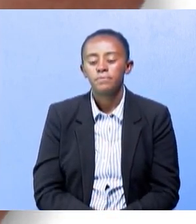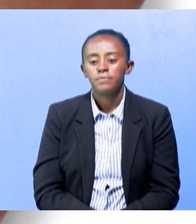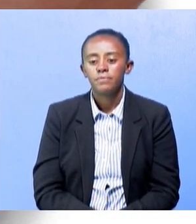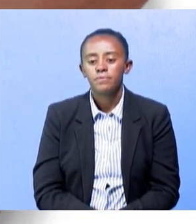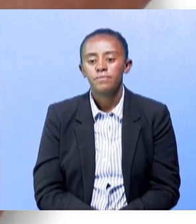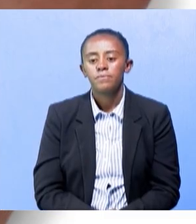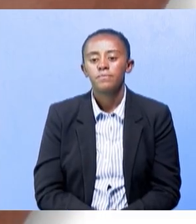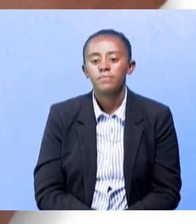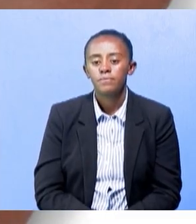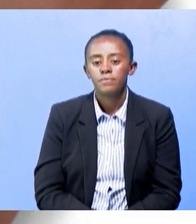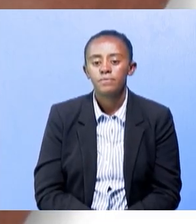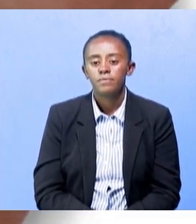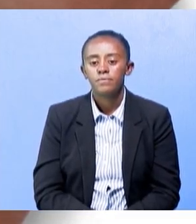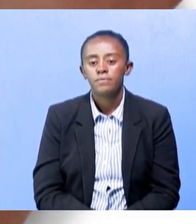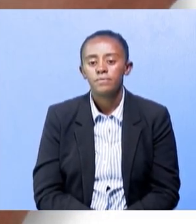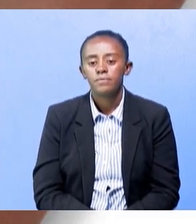And waits for them